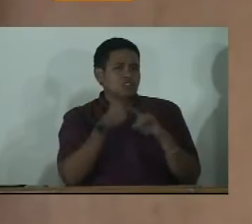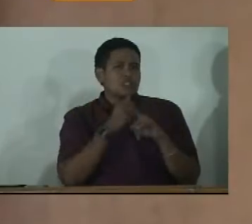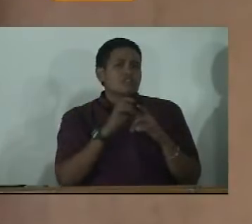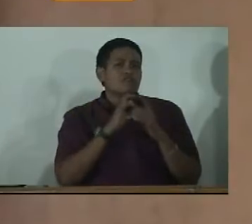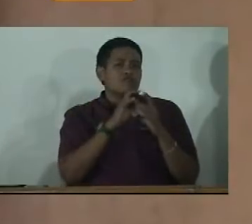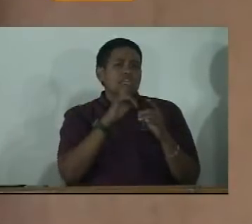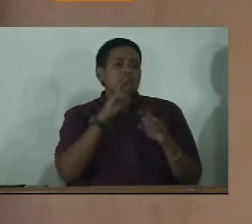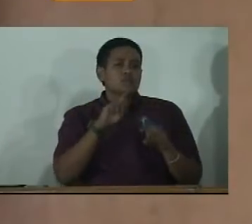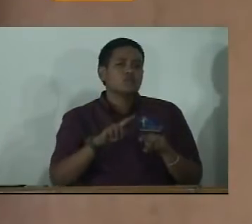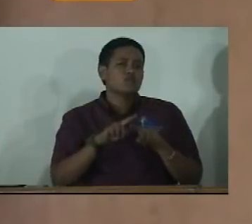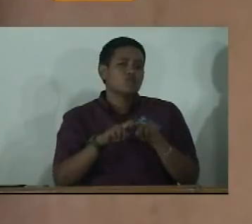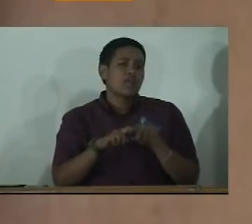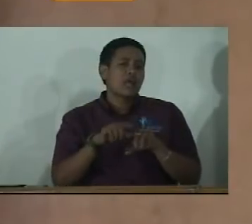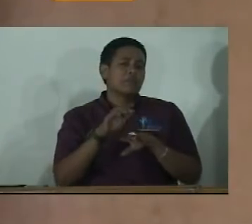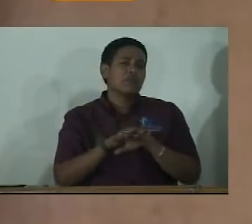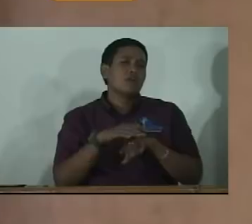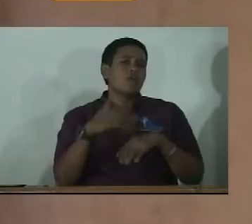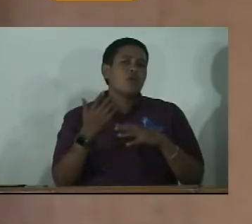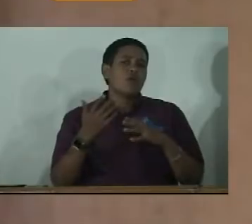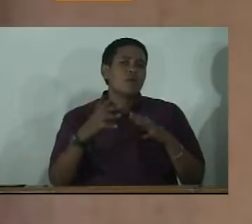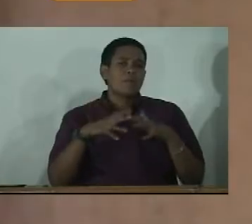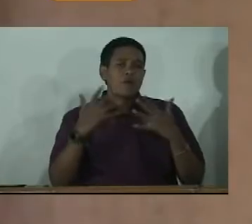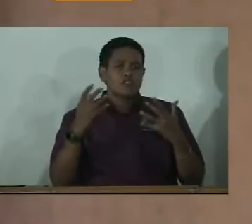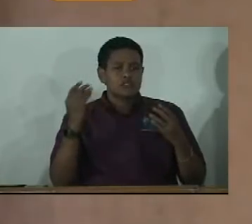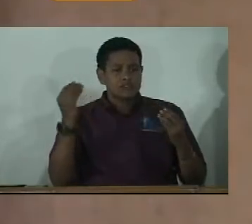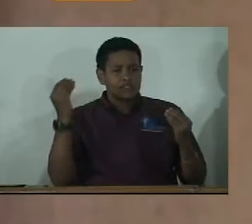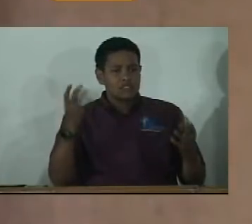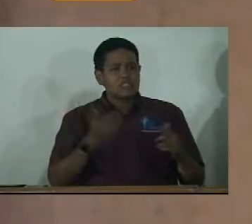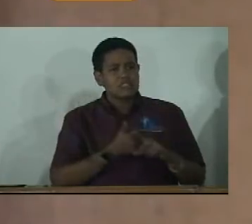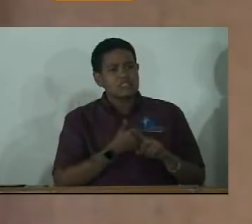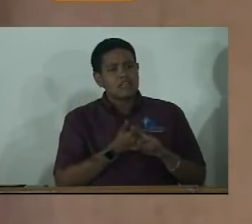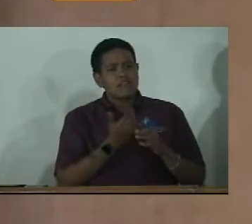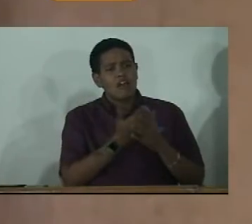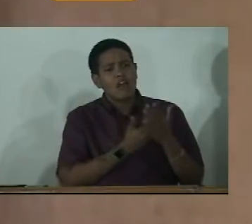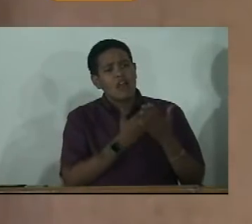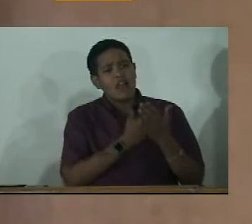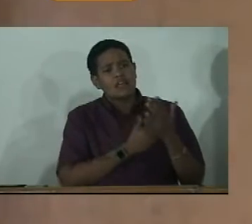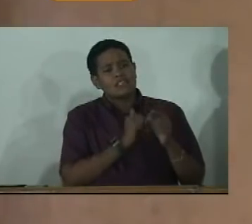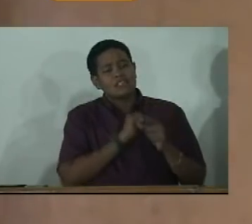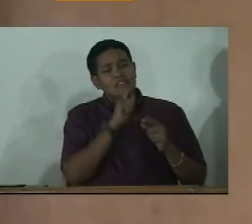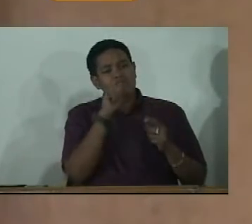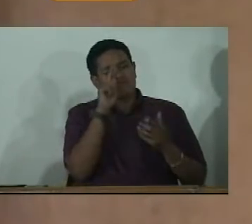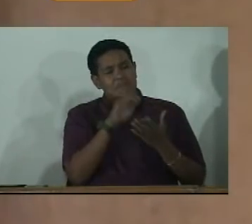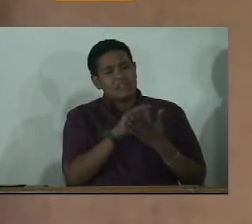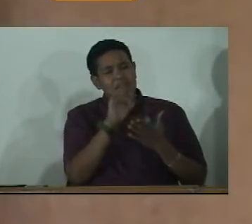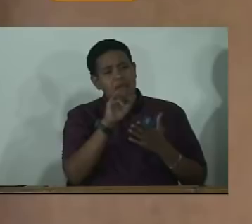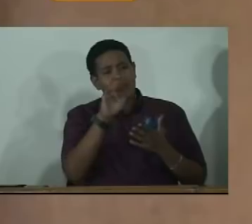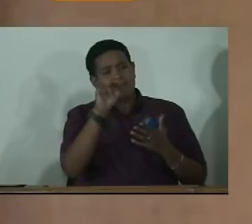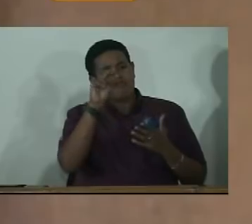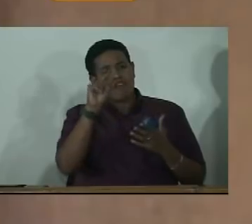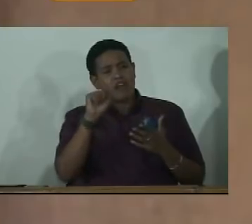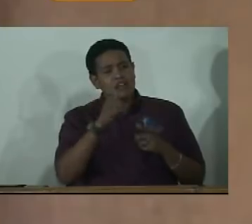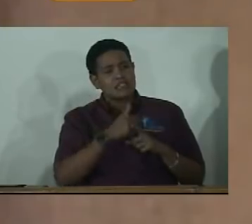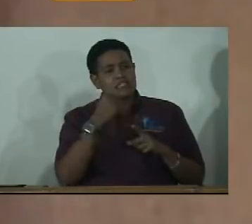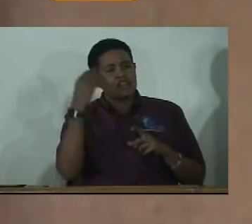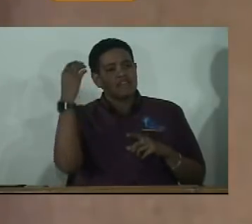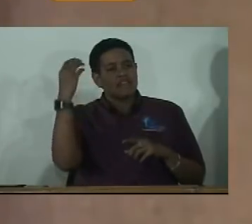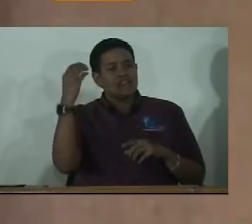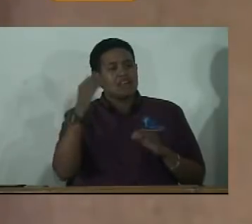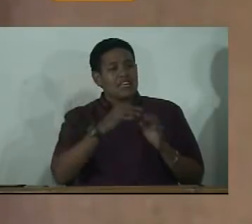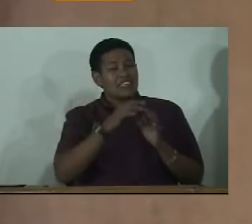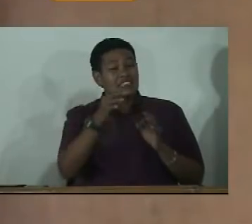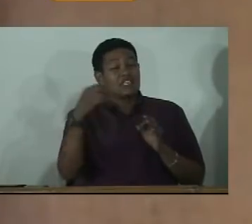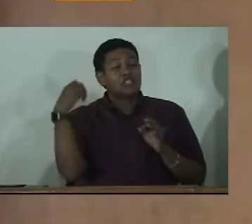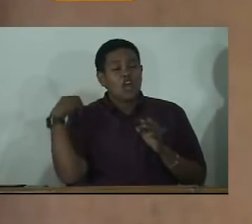reliability of much of the data collected. I believe it's by RADA, the extension officers